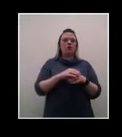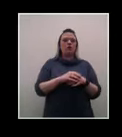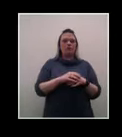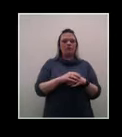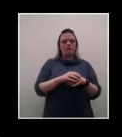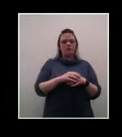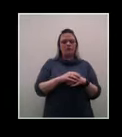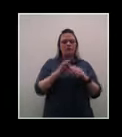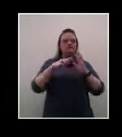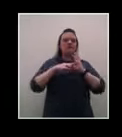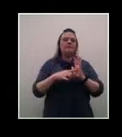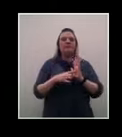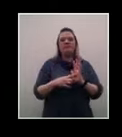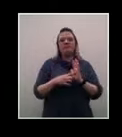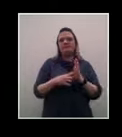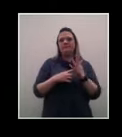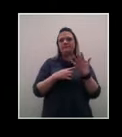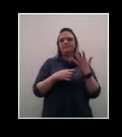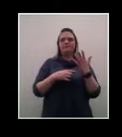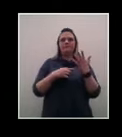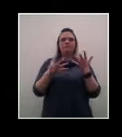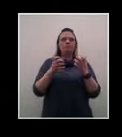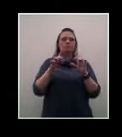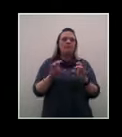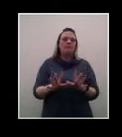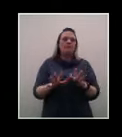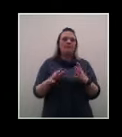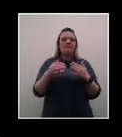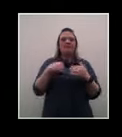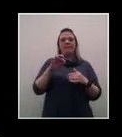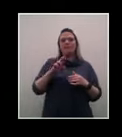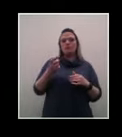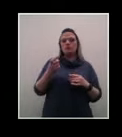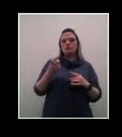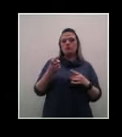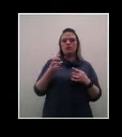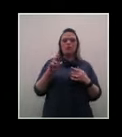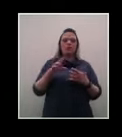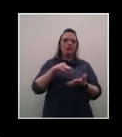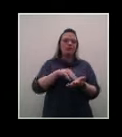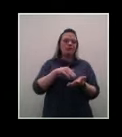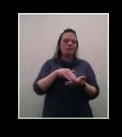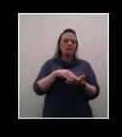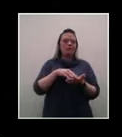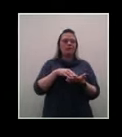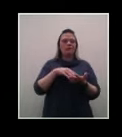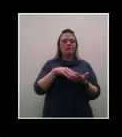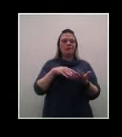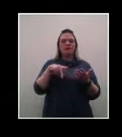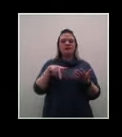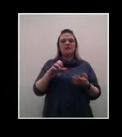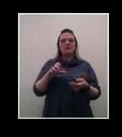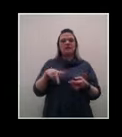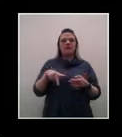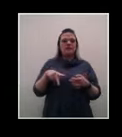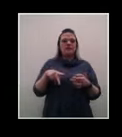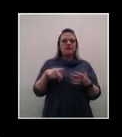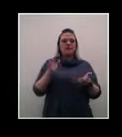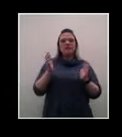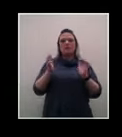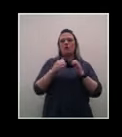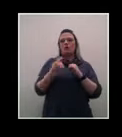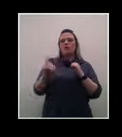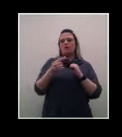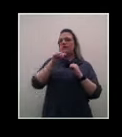who's got symptomatic, who's seeking to be tested, that has a prescription, or a doctor, a personal care physician, as compared to